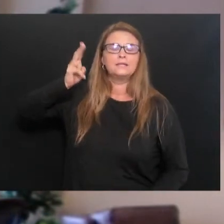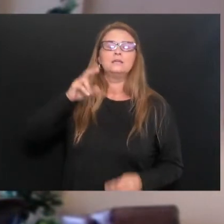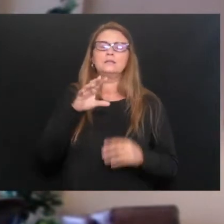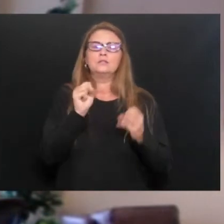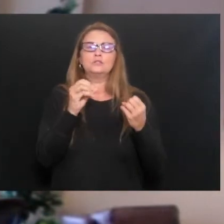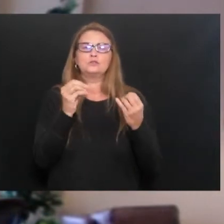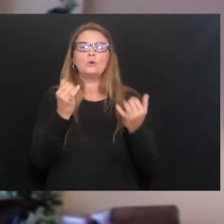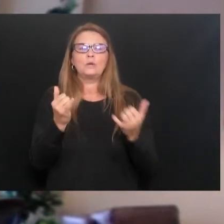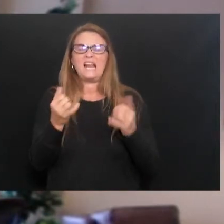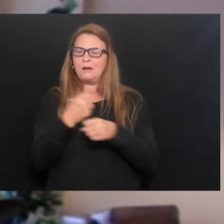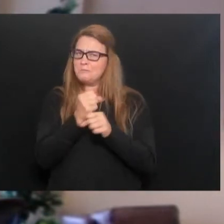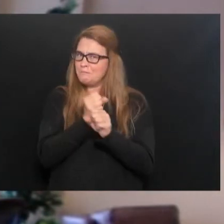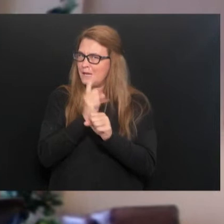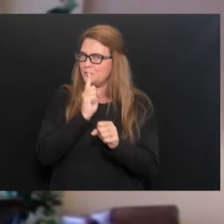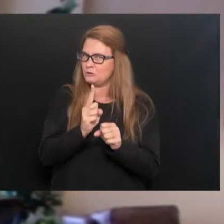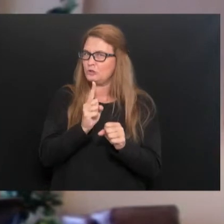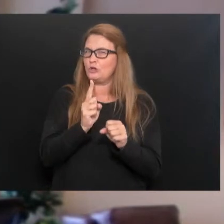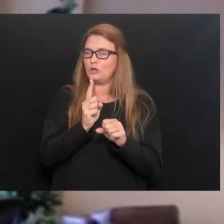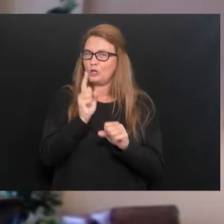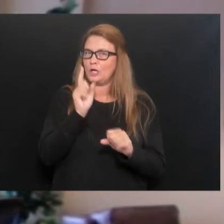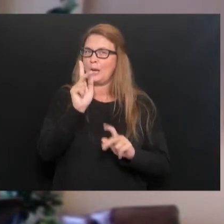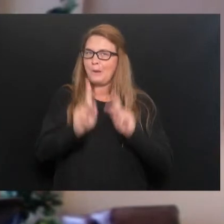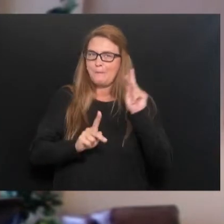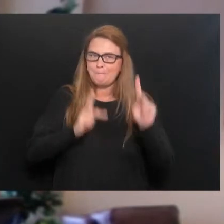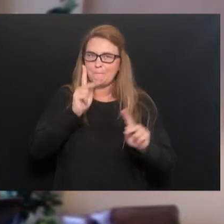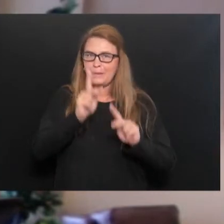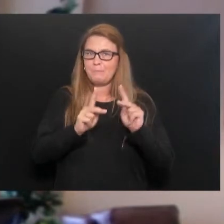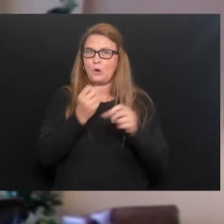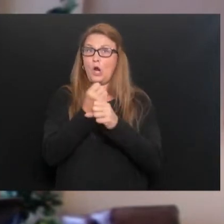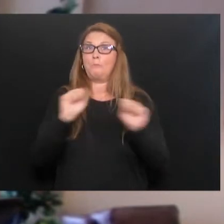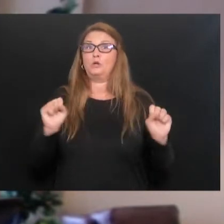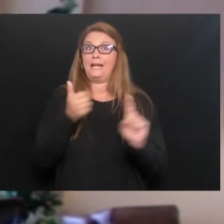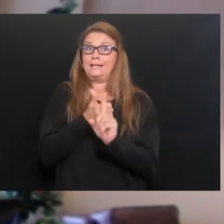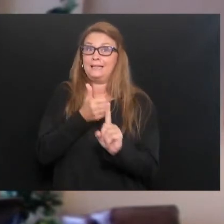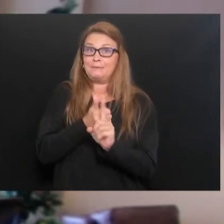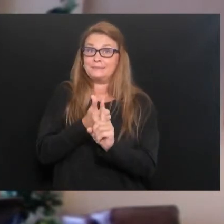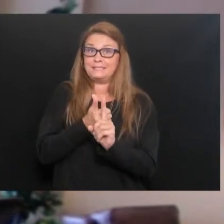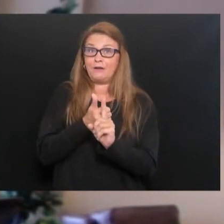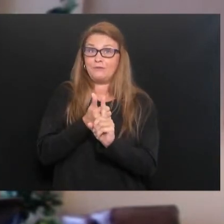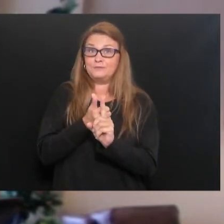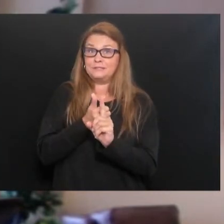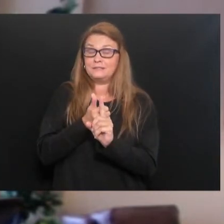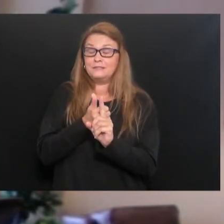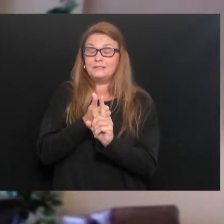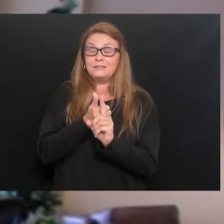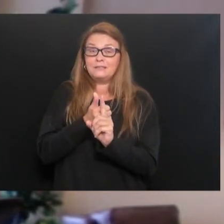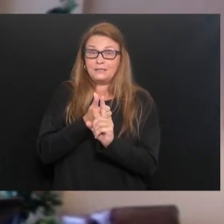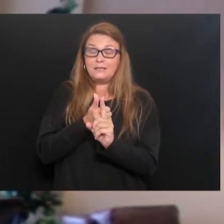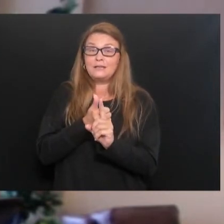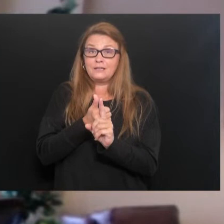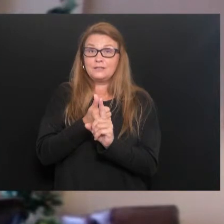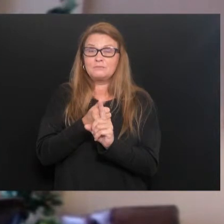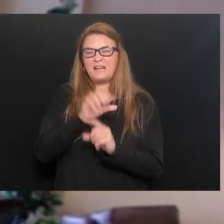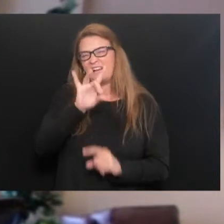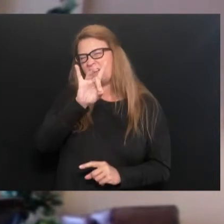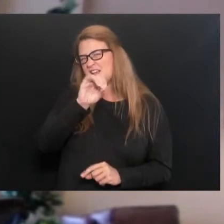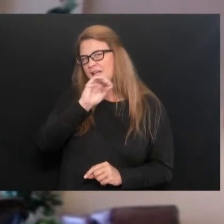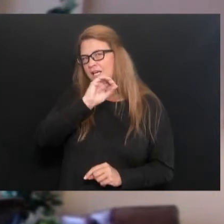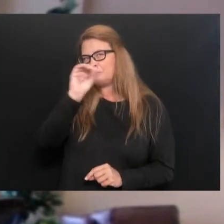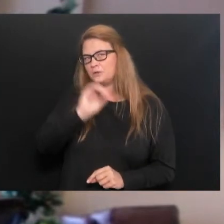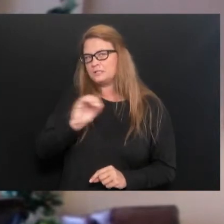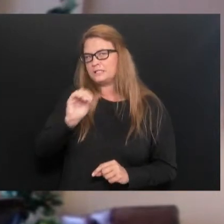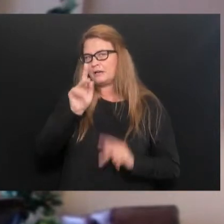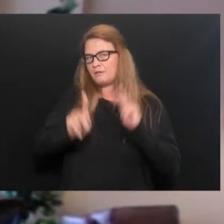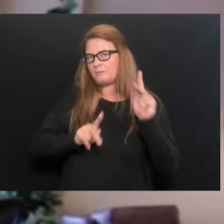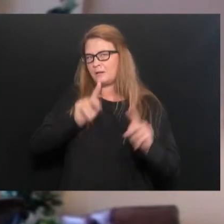make sure that people are doing a good job in protecting themselves. As the governor said, about 80% of the people